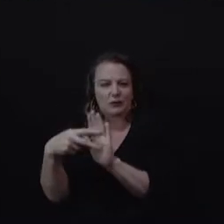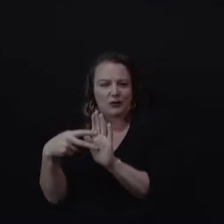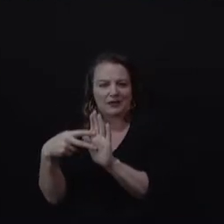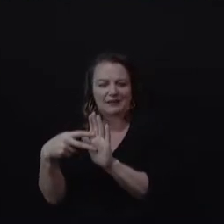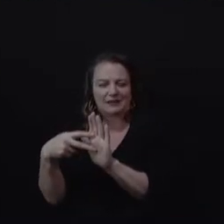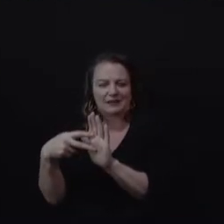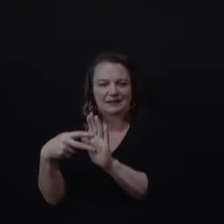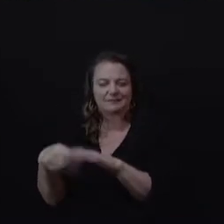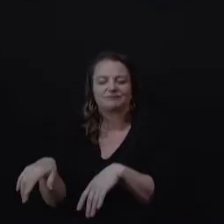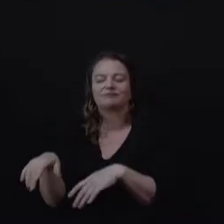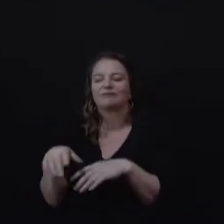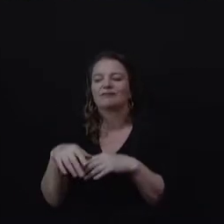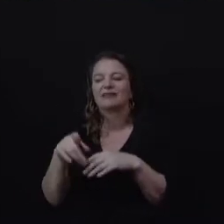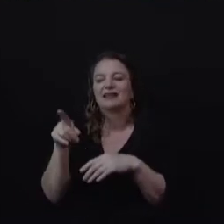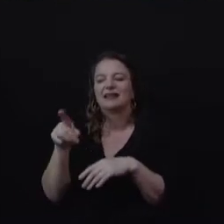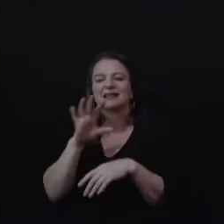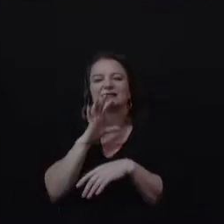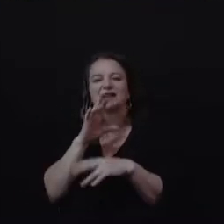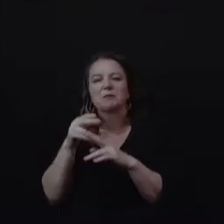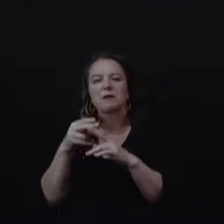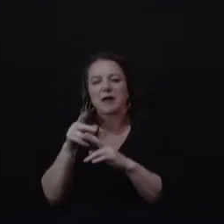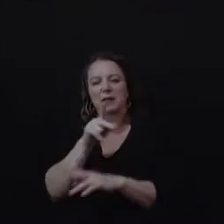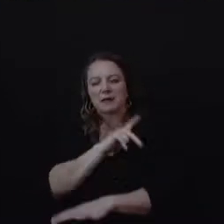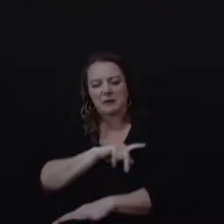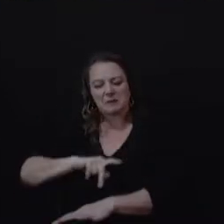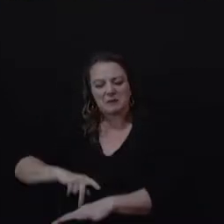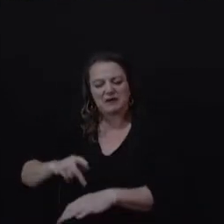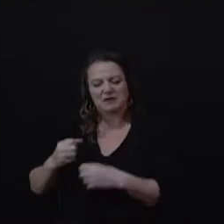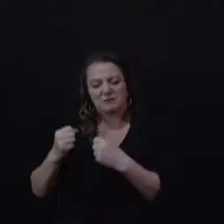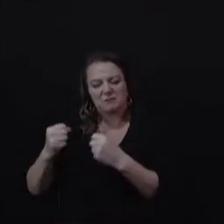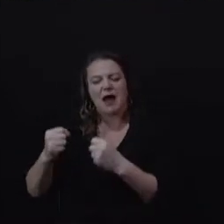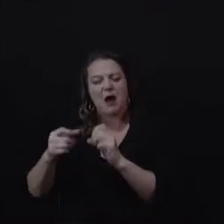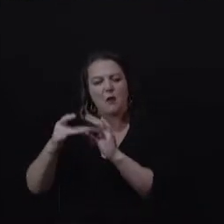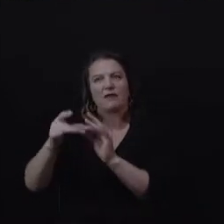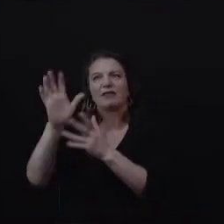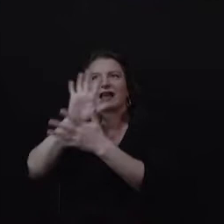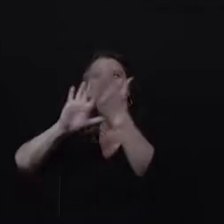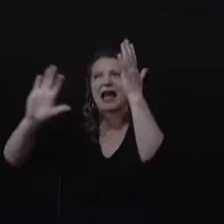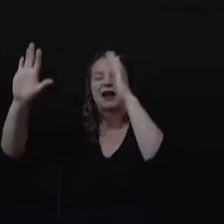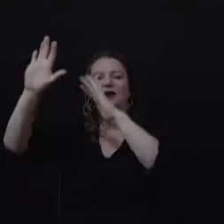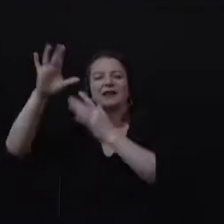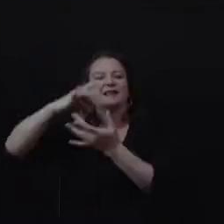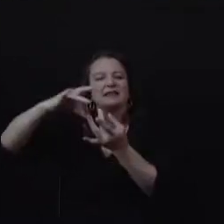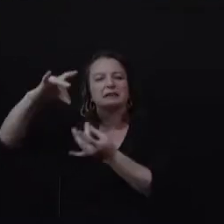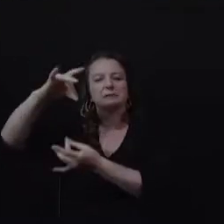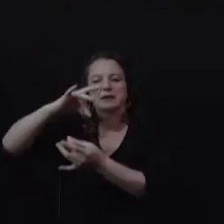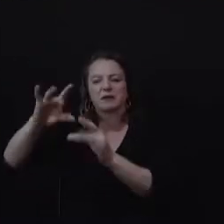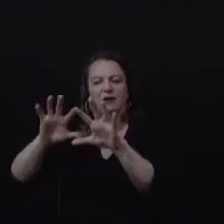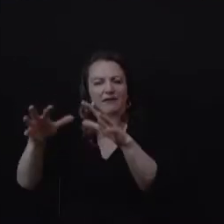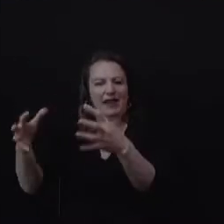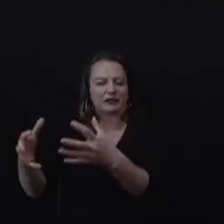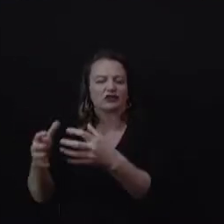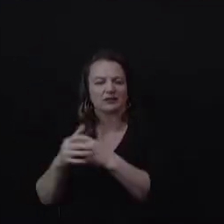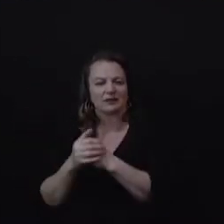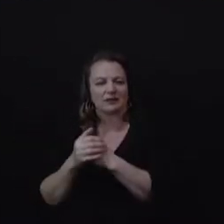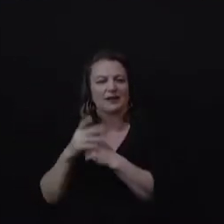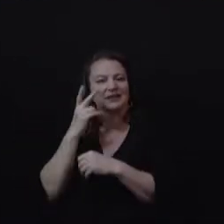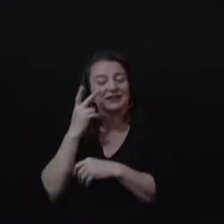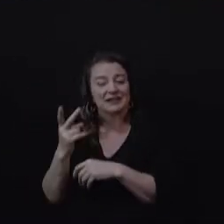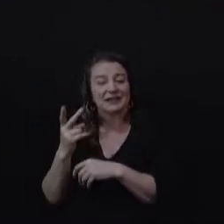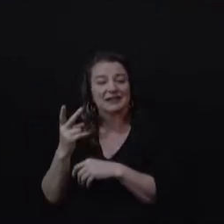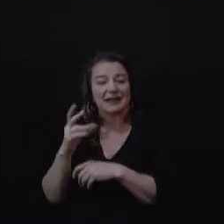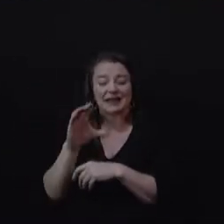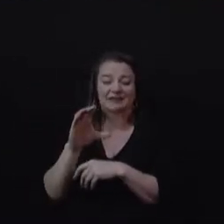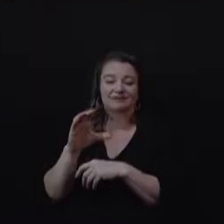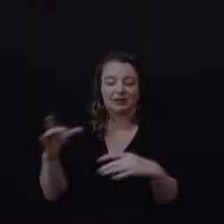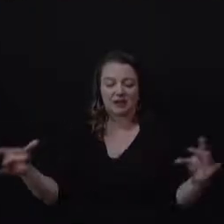1. He talks about this prince of the power of the air, the spirit of this age. You see the conjunction,